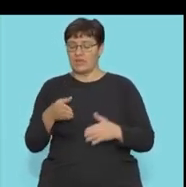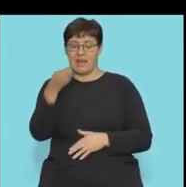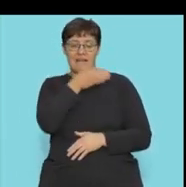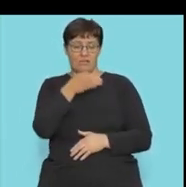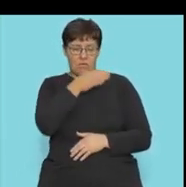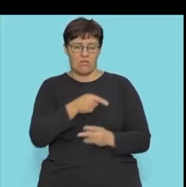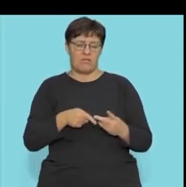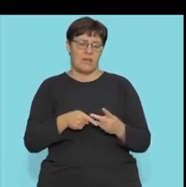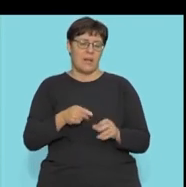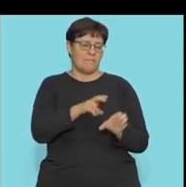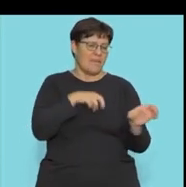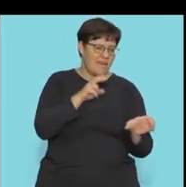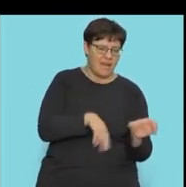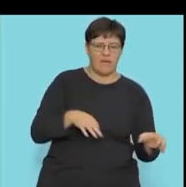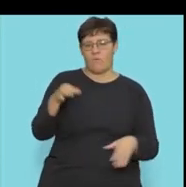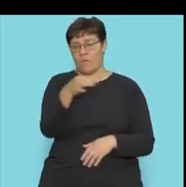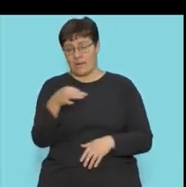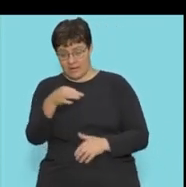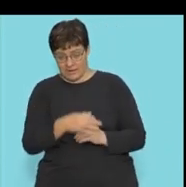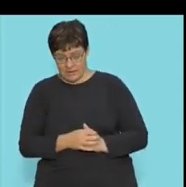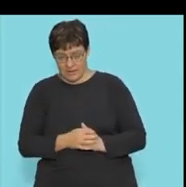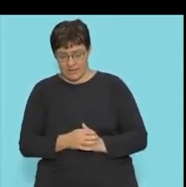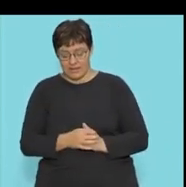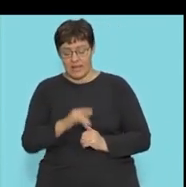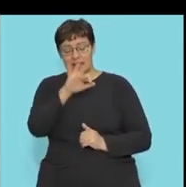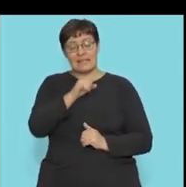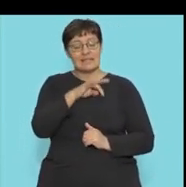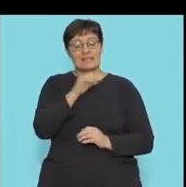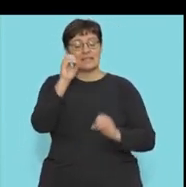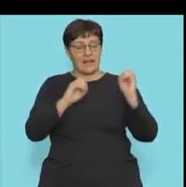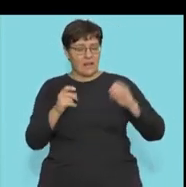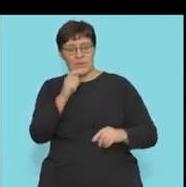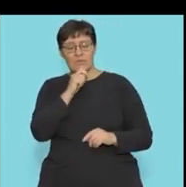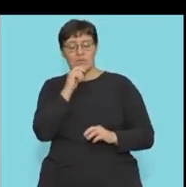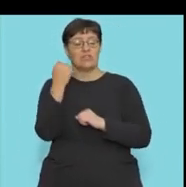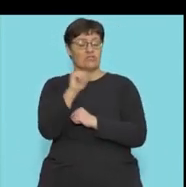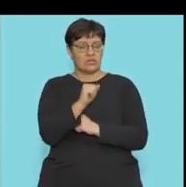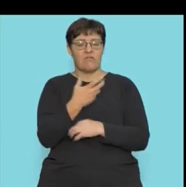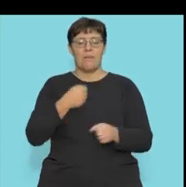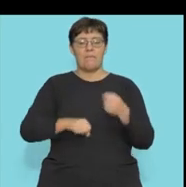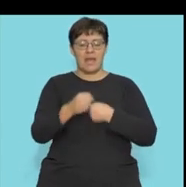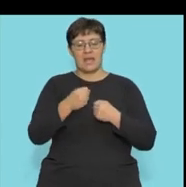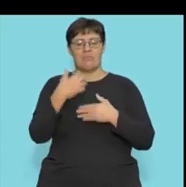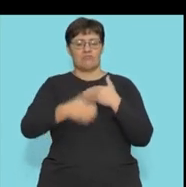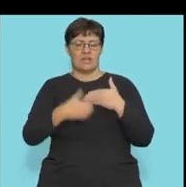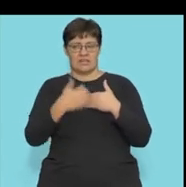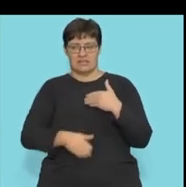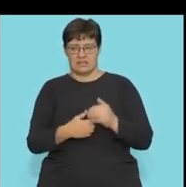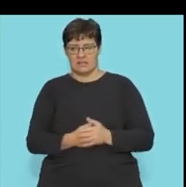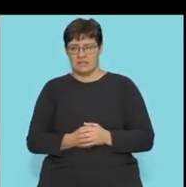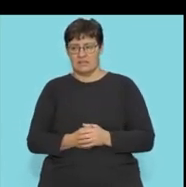alcohol as well as beer and wine. Yeast cells can be used in the industry during the baking of